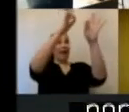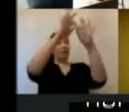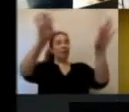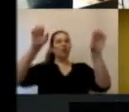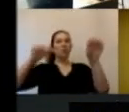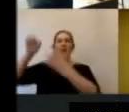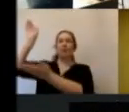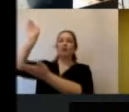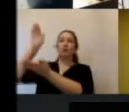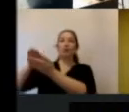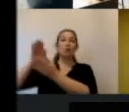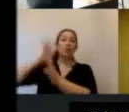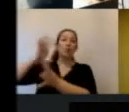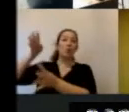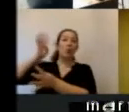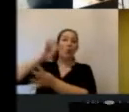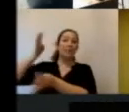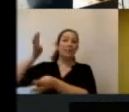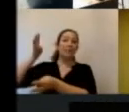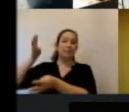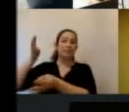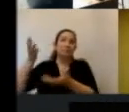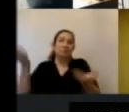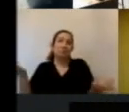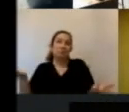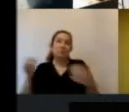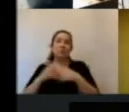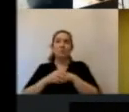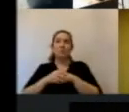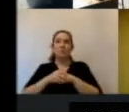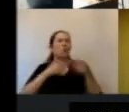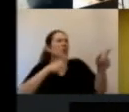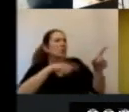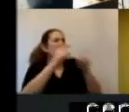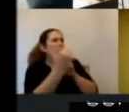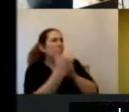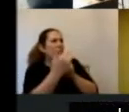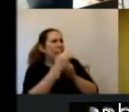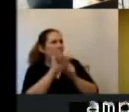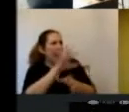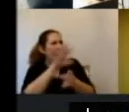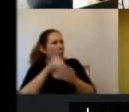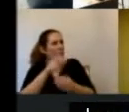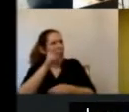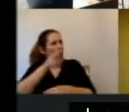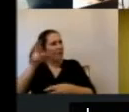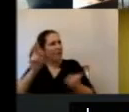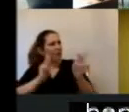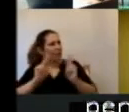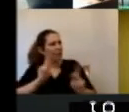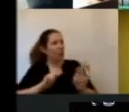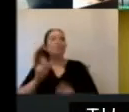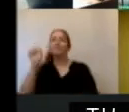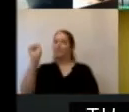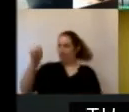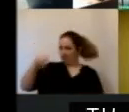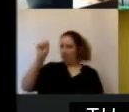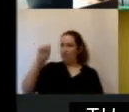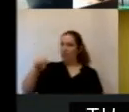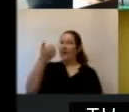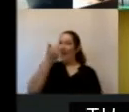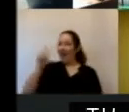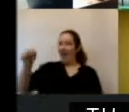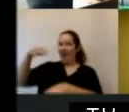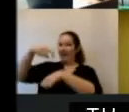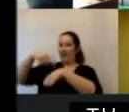hearing and also seniors who lose their hearing with age. And in the draft, if you go back and read it, and I can